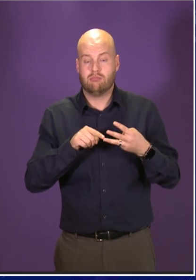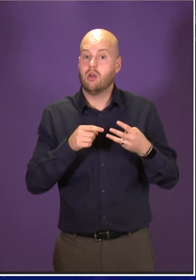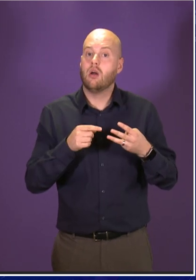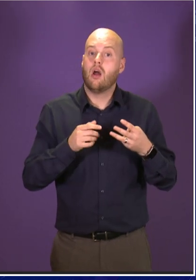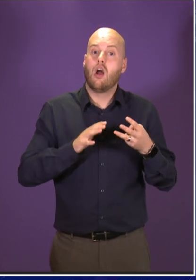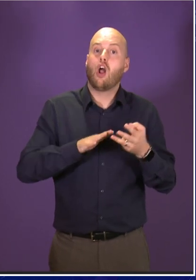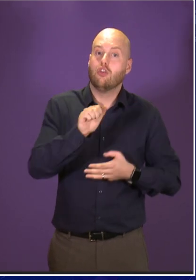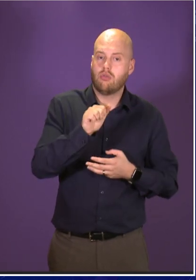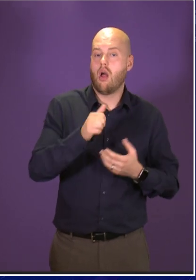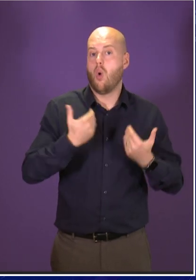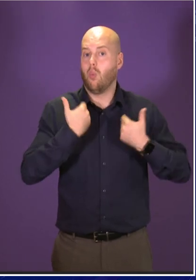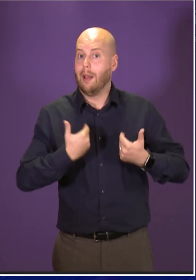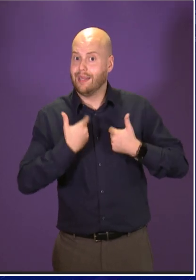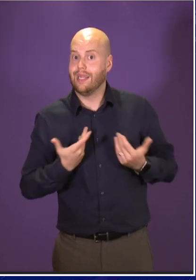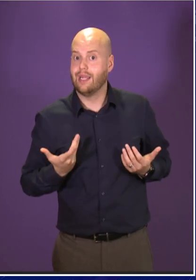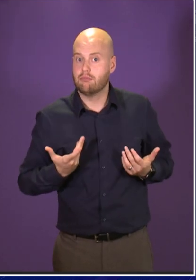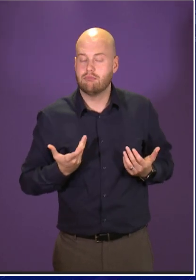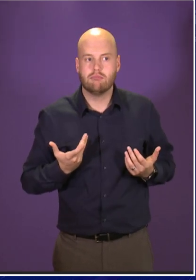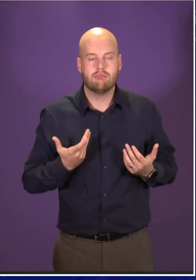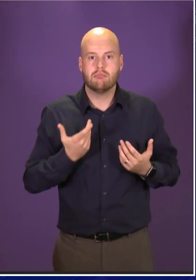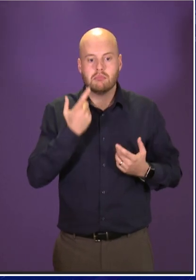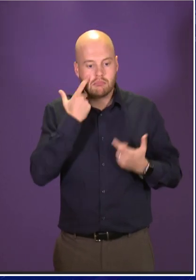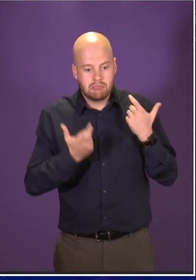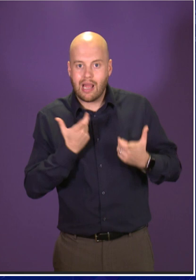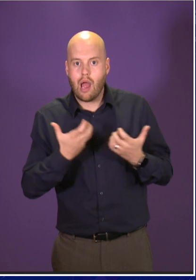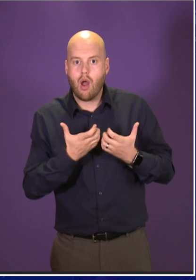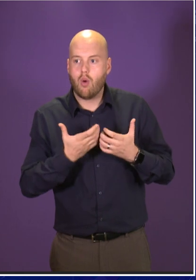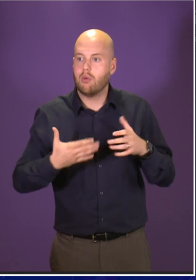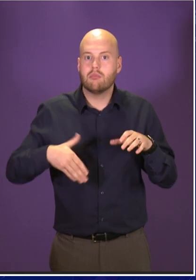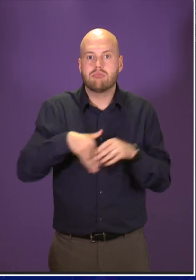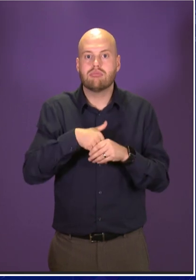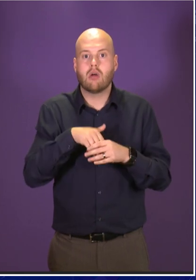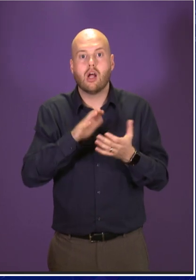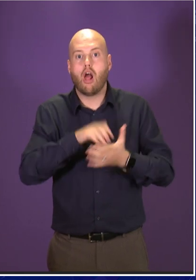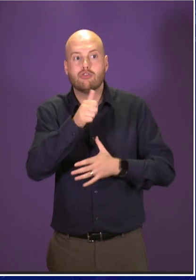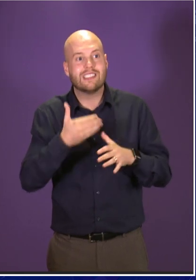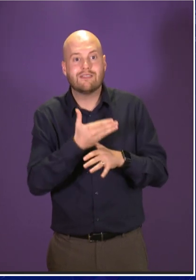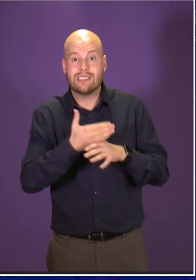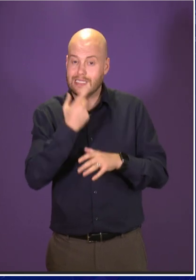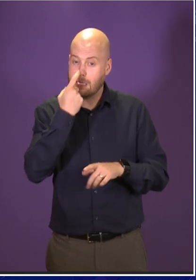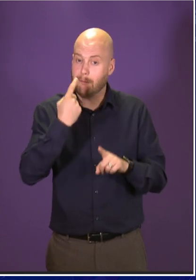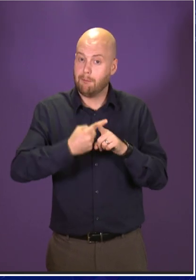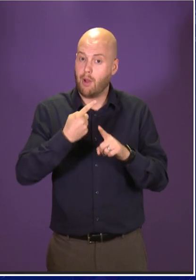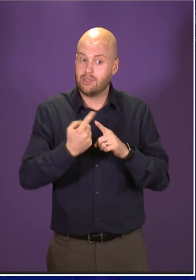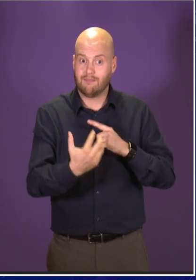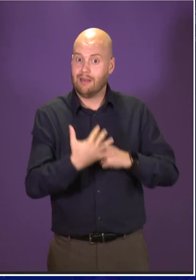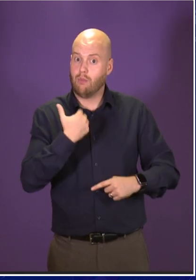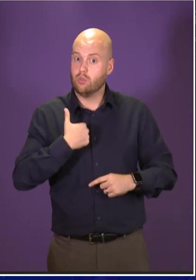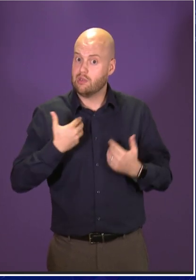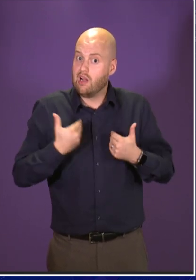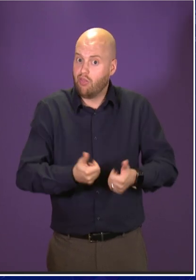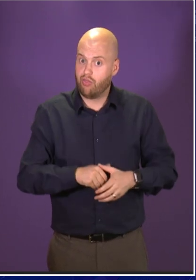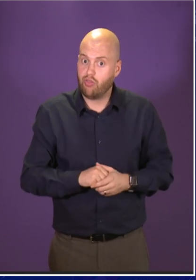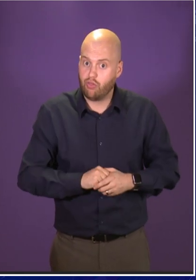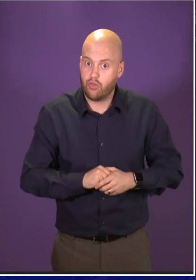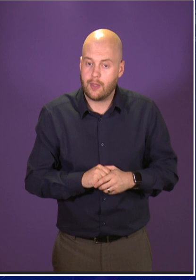culture and well-being, exploring how participation in cultural activity can positively affect our health. So we